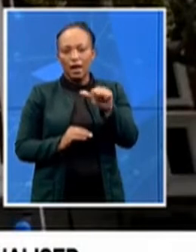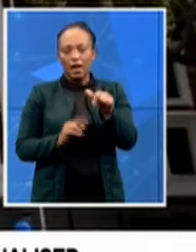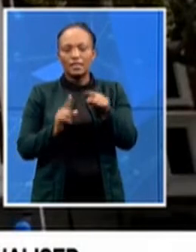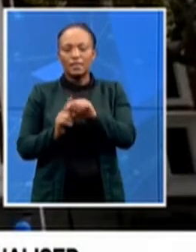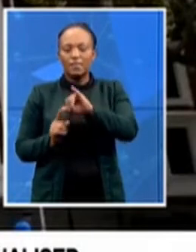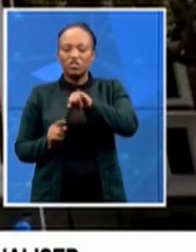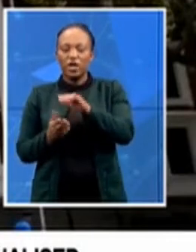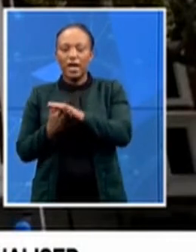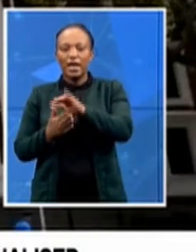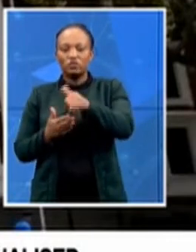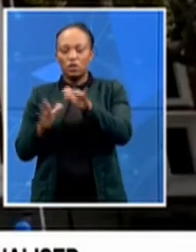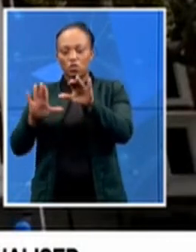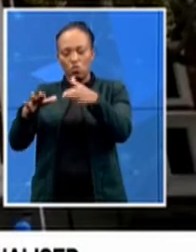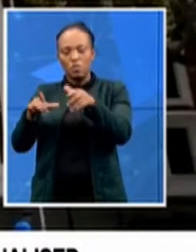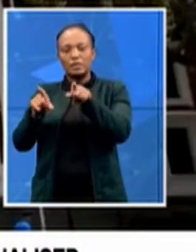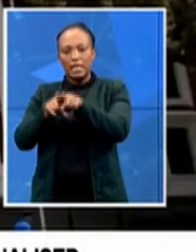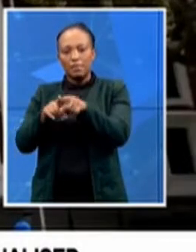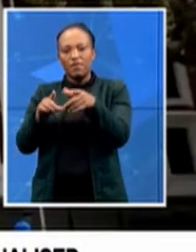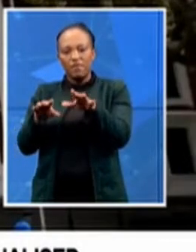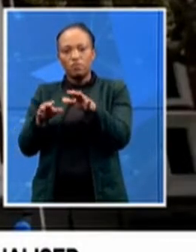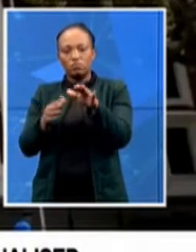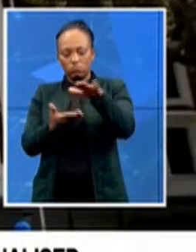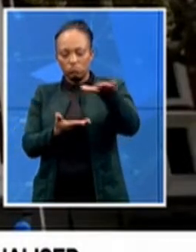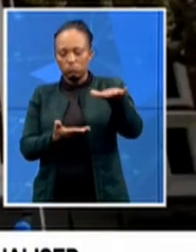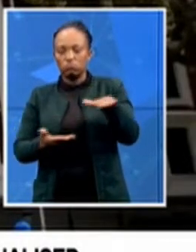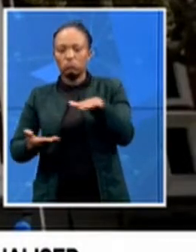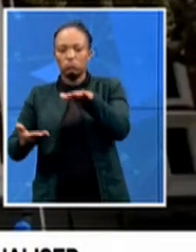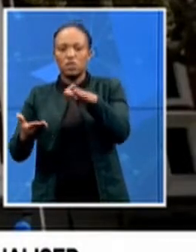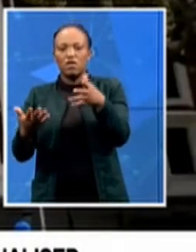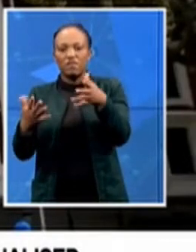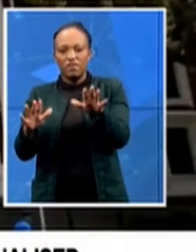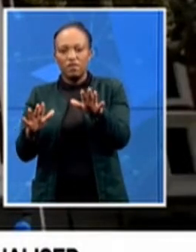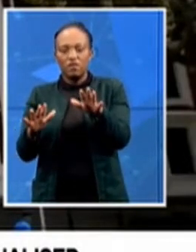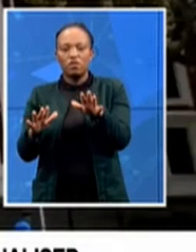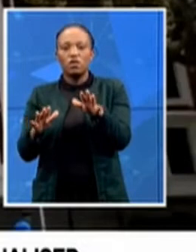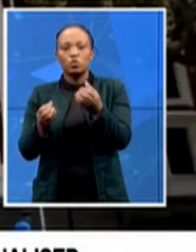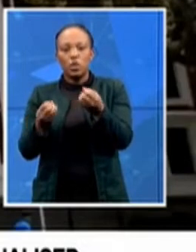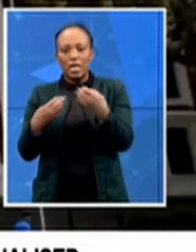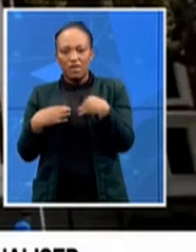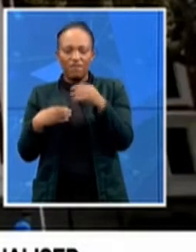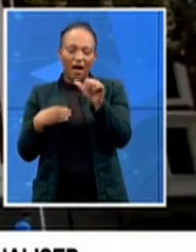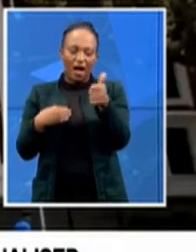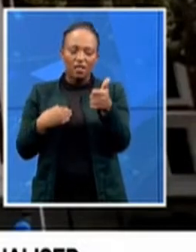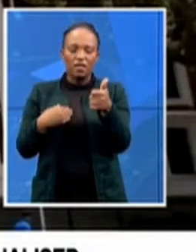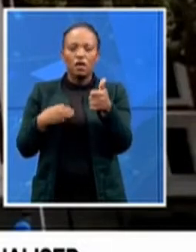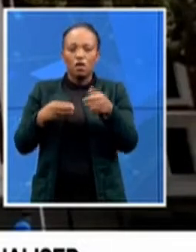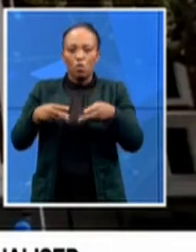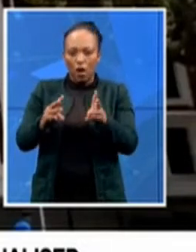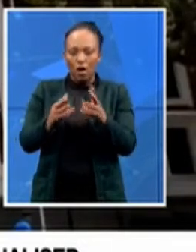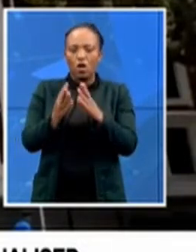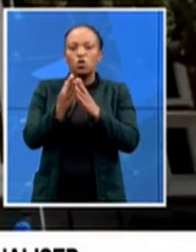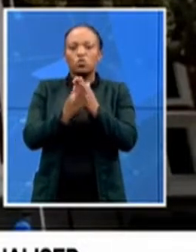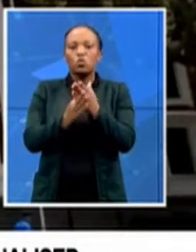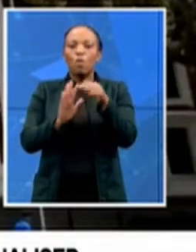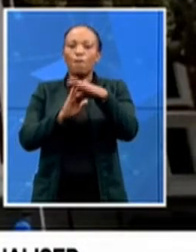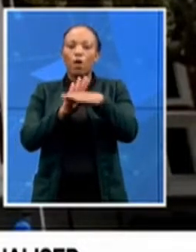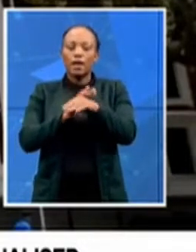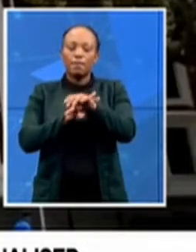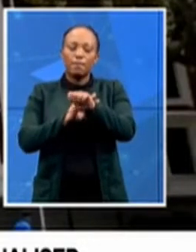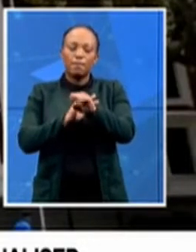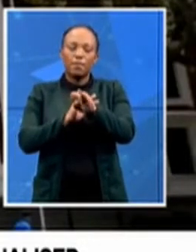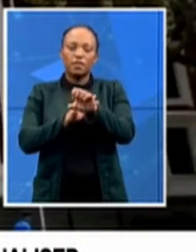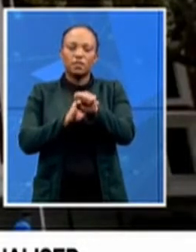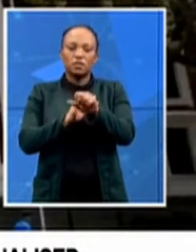provided us with a stopgap measure through the Sisonke program, which has covered quite a sizable number of our